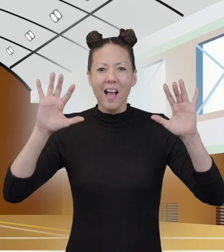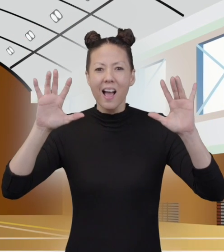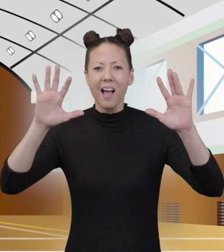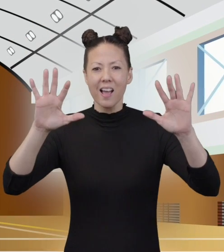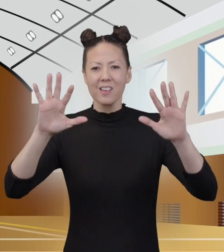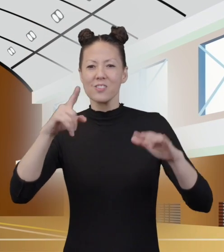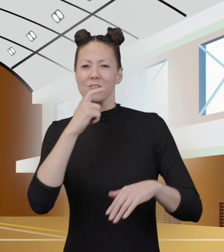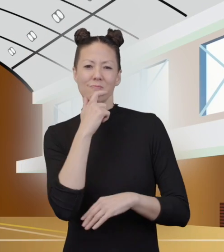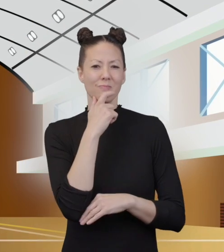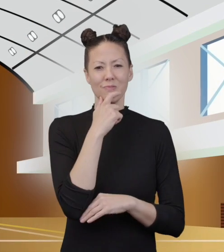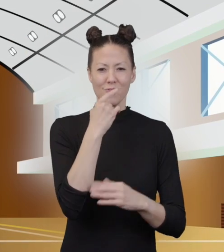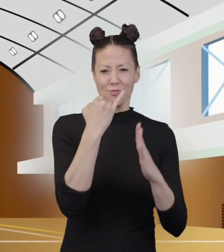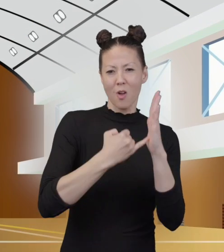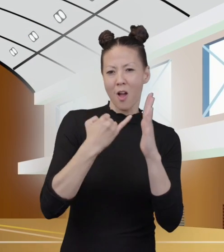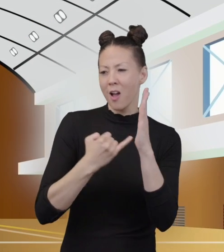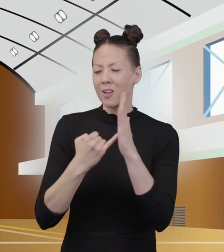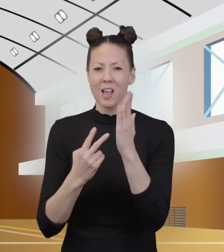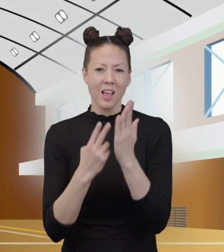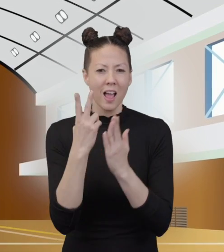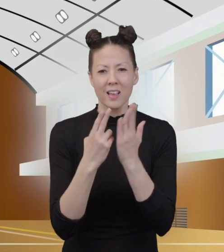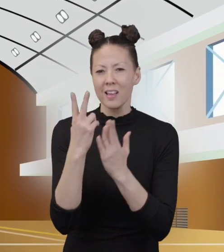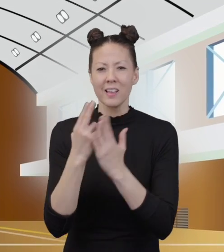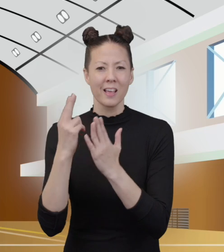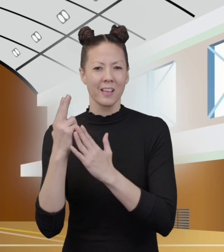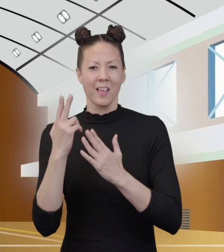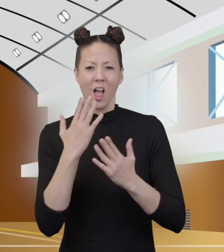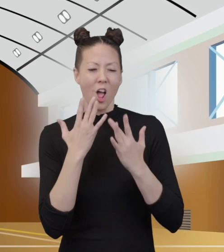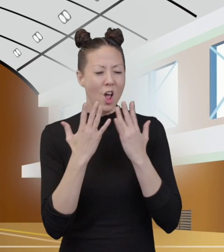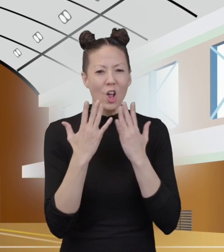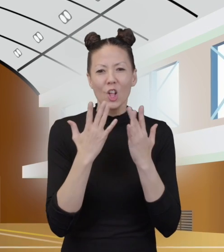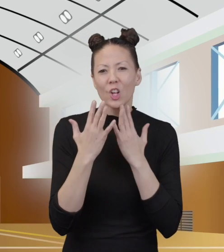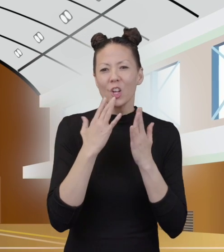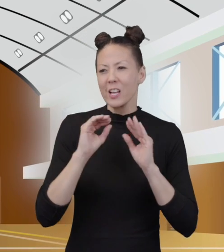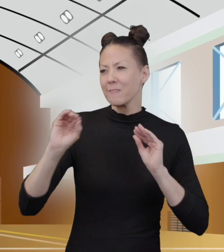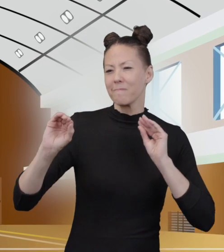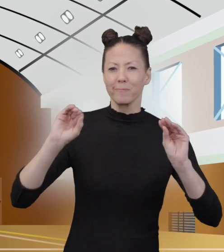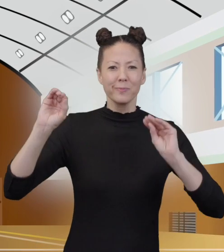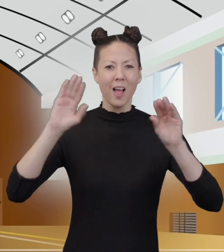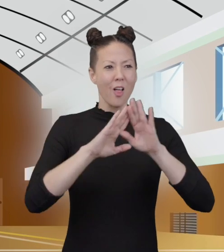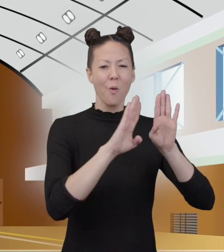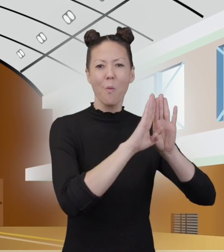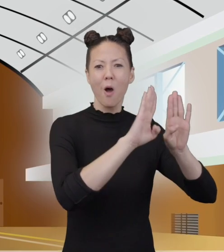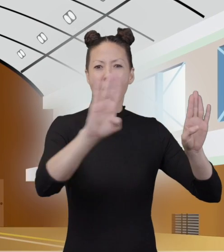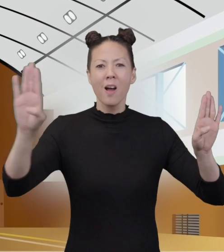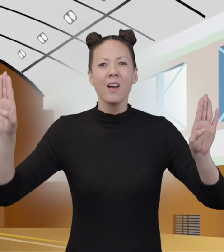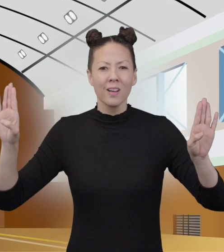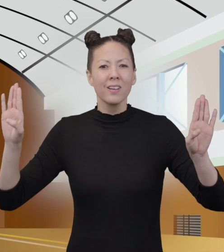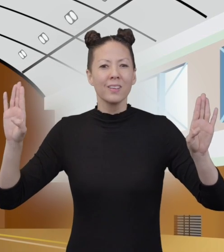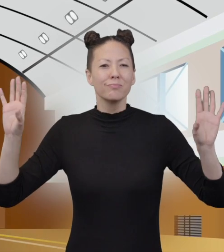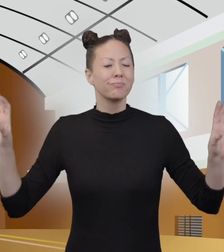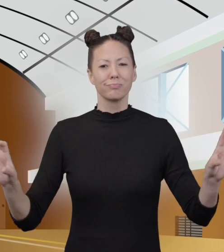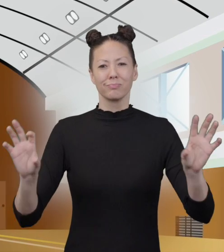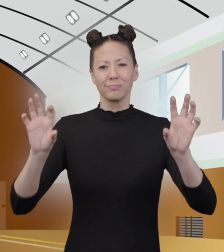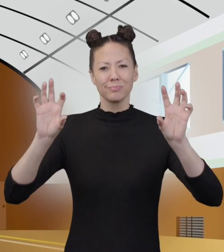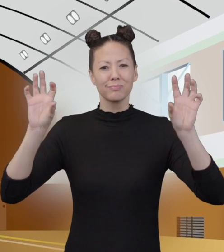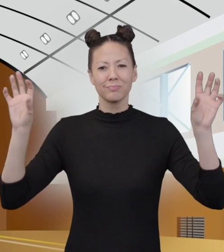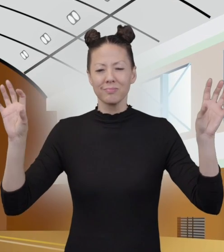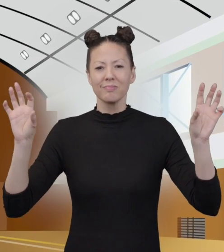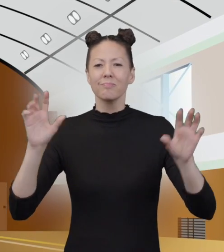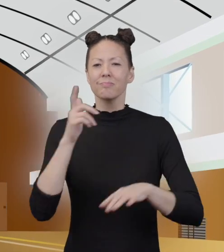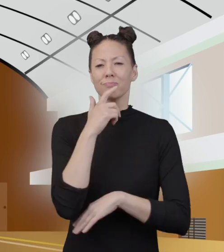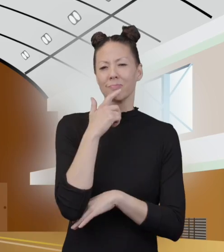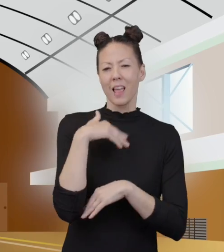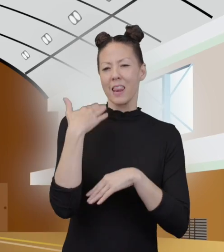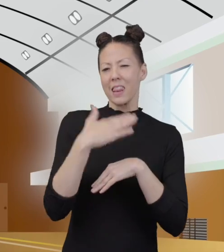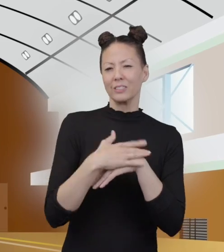by drawing and cutting one star yourself, then coloring it, then sticking it to the wall, then starting on the next one.